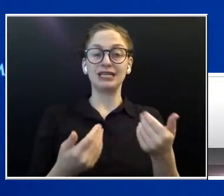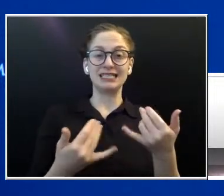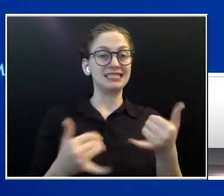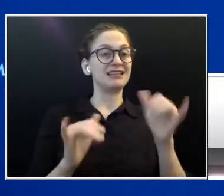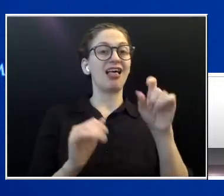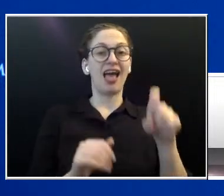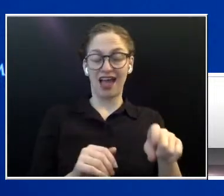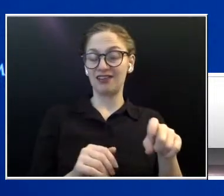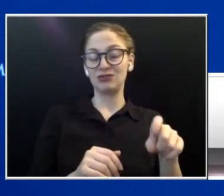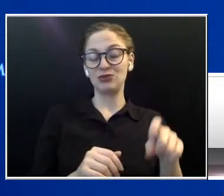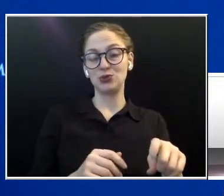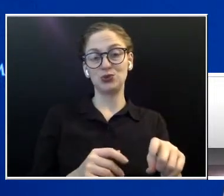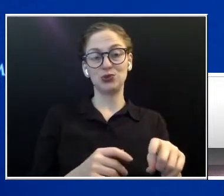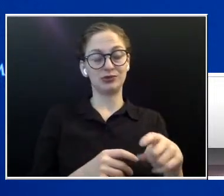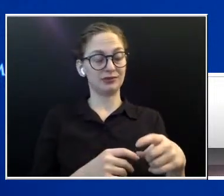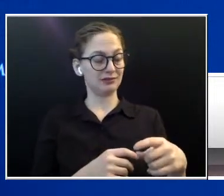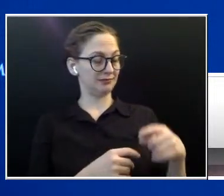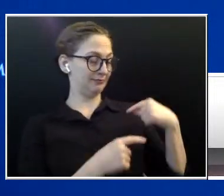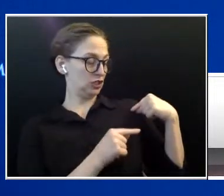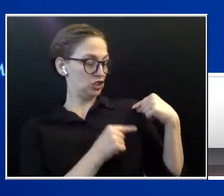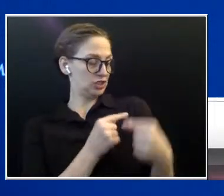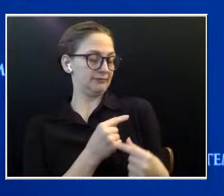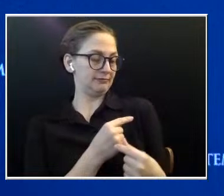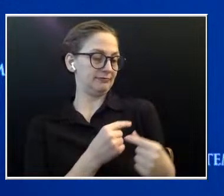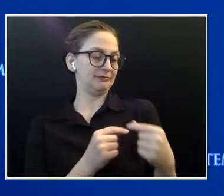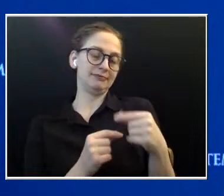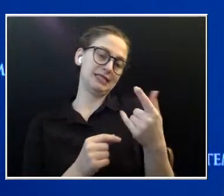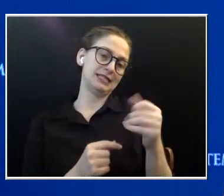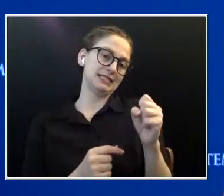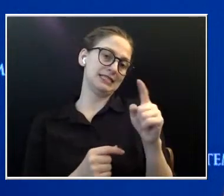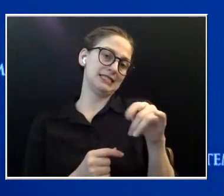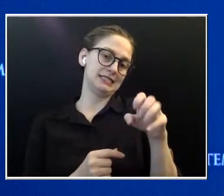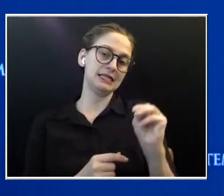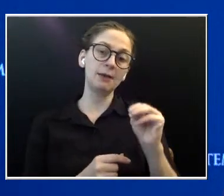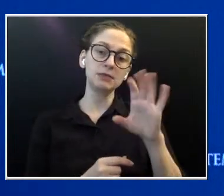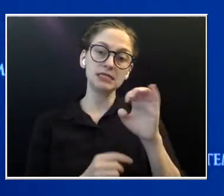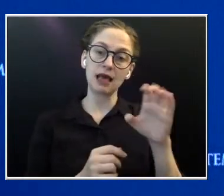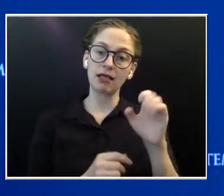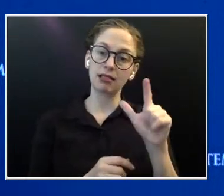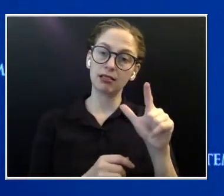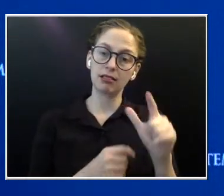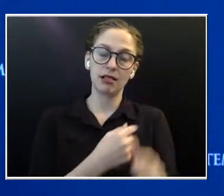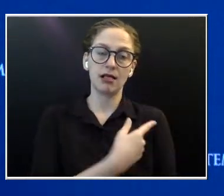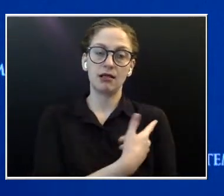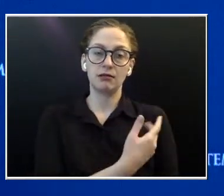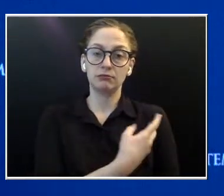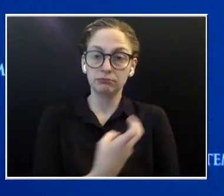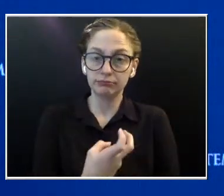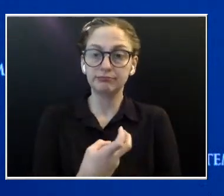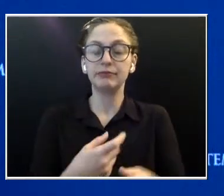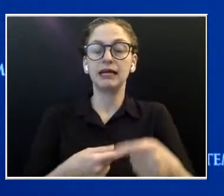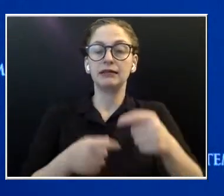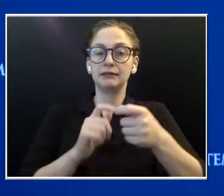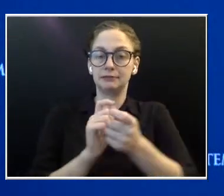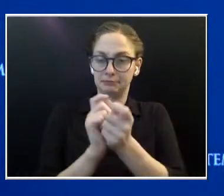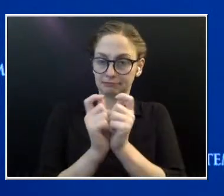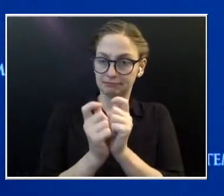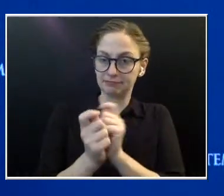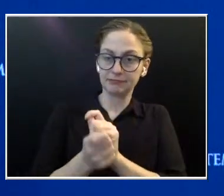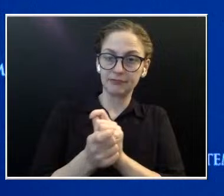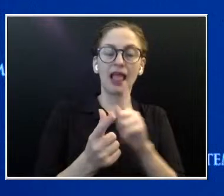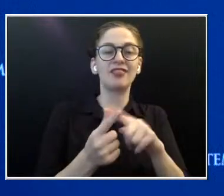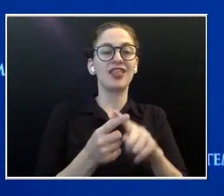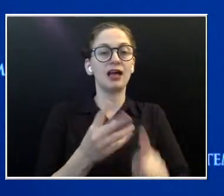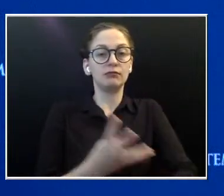and then infuse them back into the patients after chemotherapy. So it's a challenge, but as you know, our center is one of the